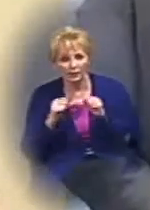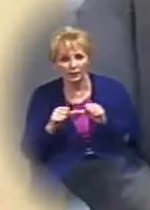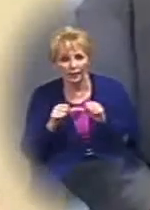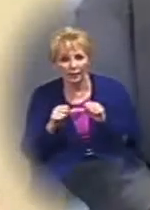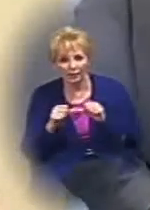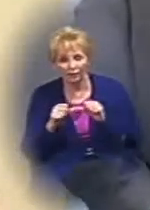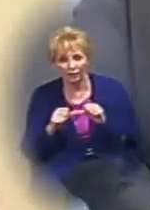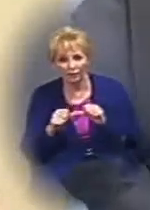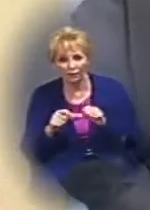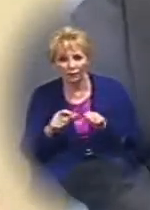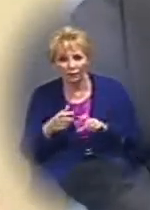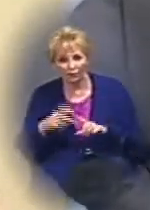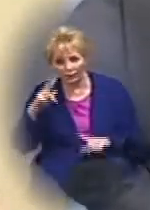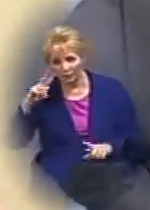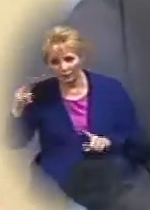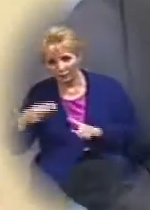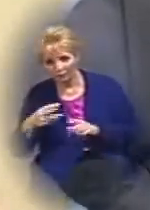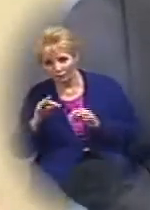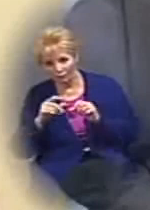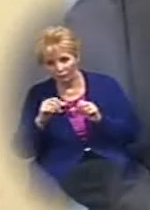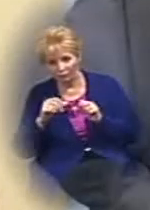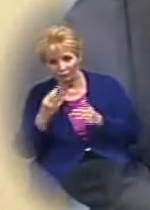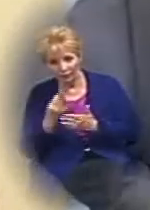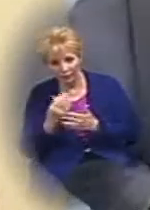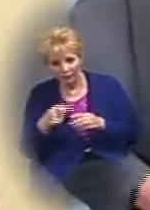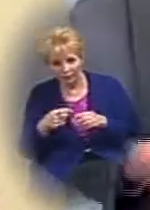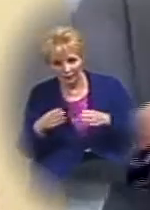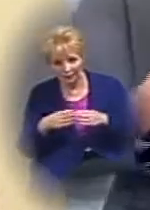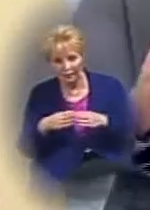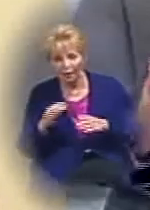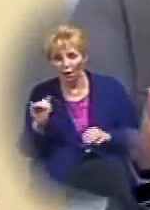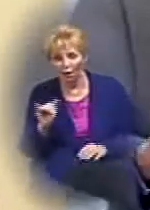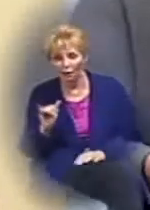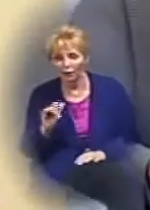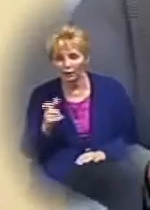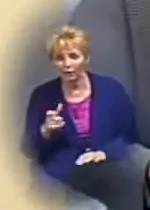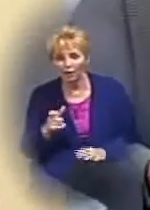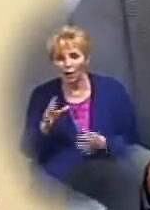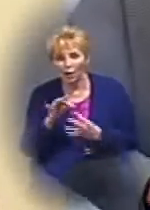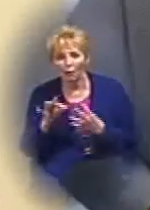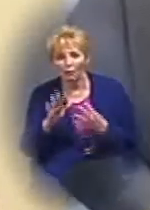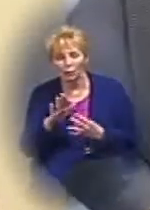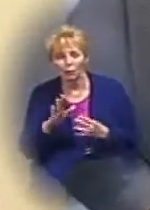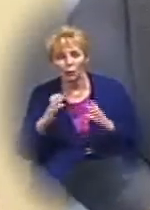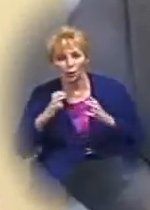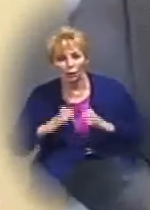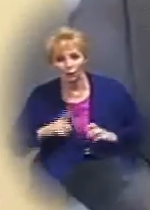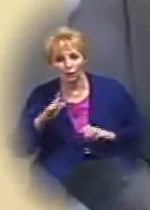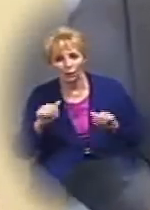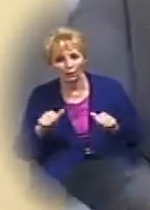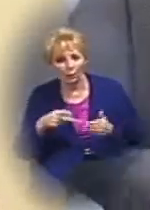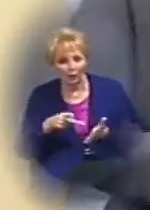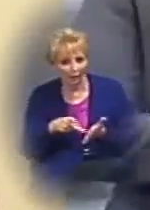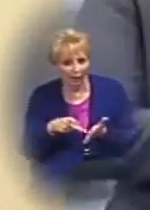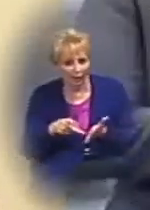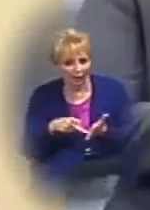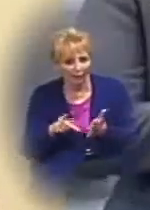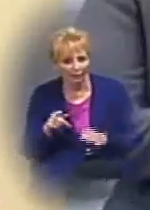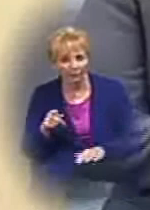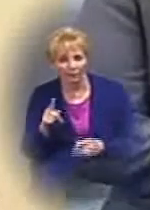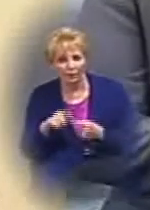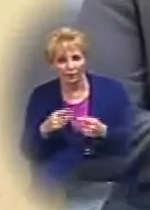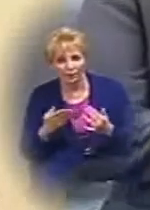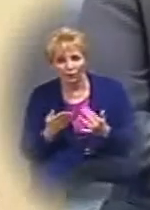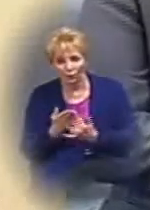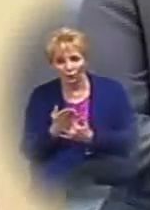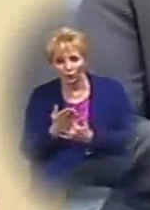not only from the perspective of the financials of the city, but also giving options to your customers for their ability to pay, either through